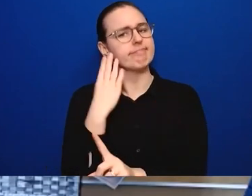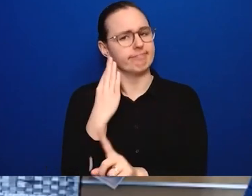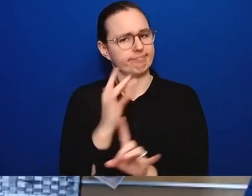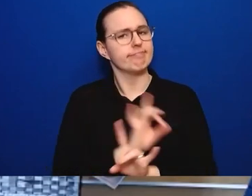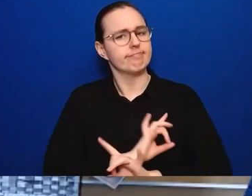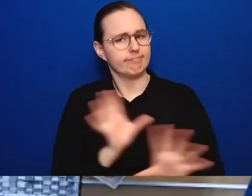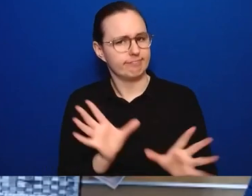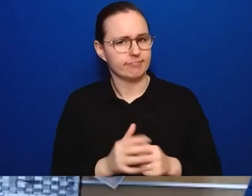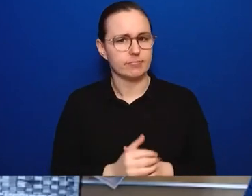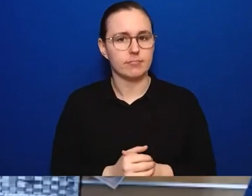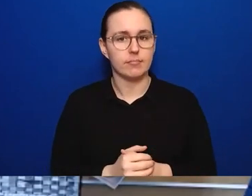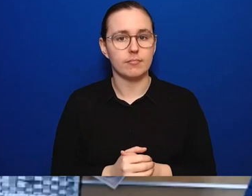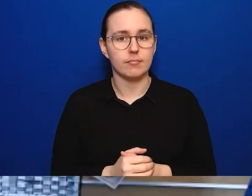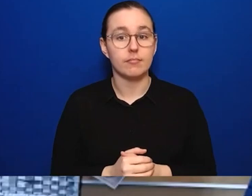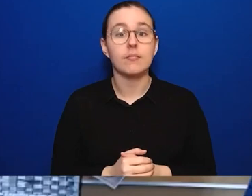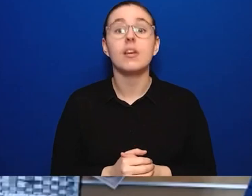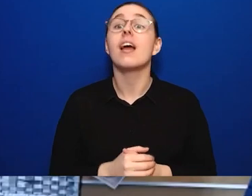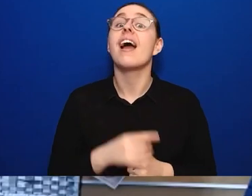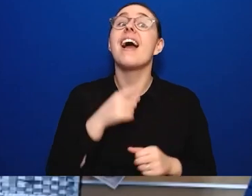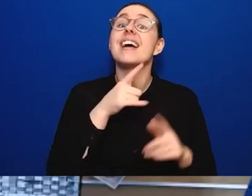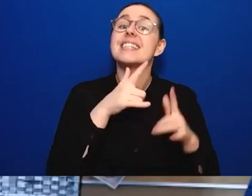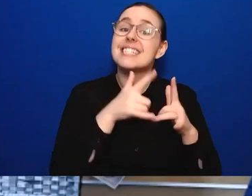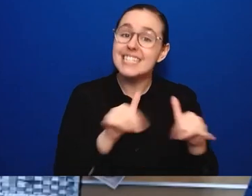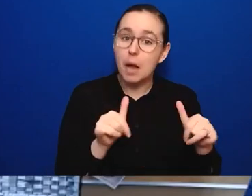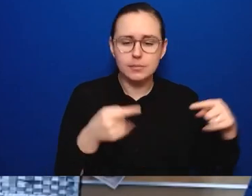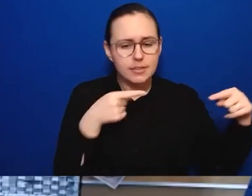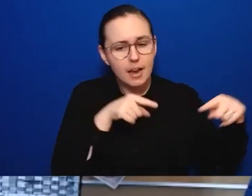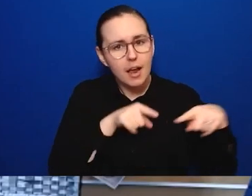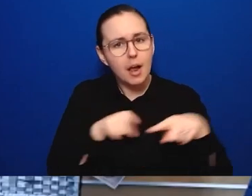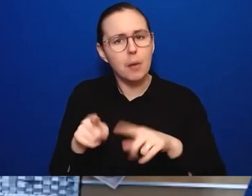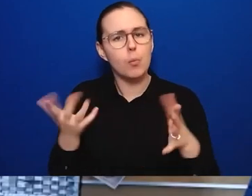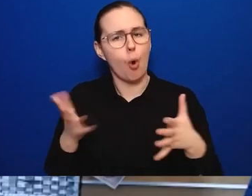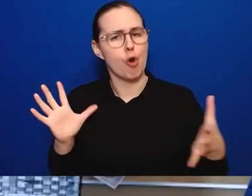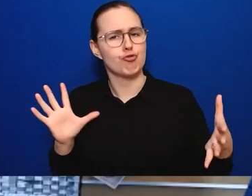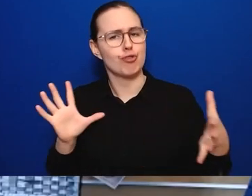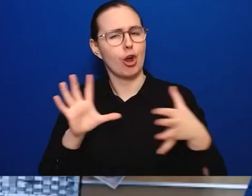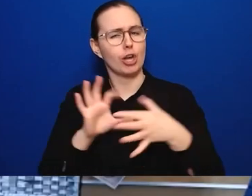practices. Today, the voices of Indigenous women, girls, and